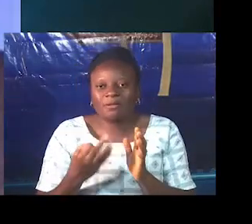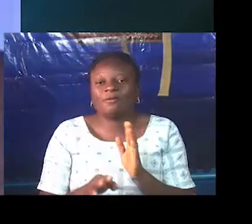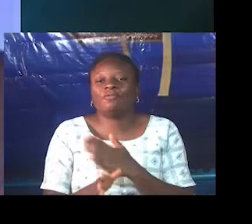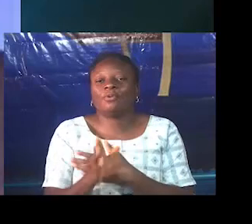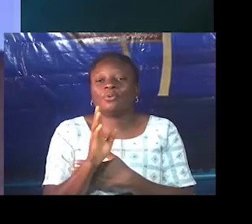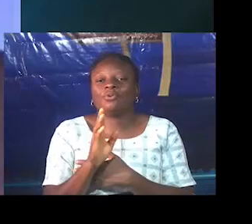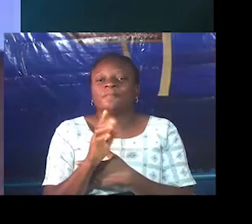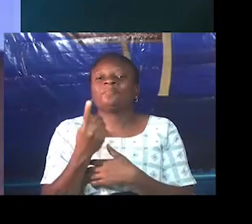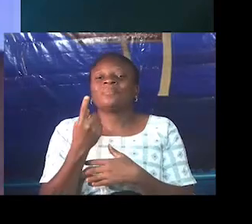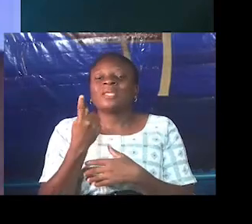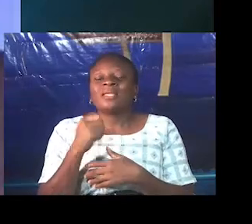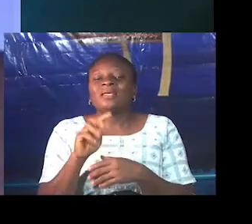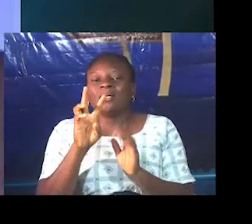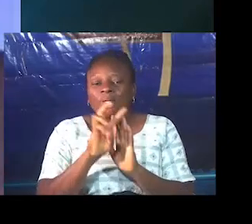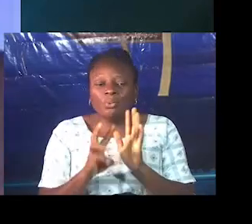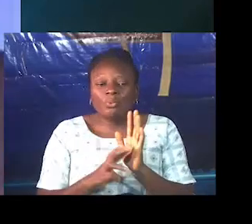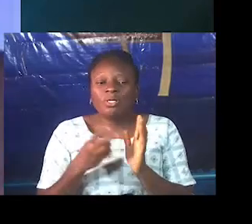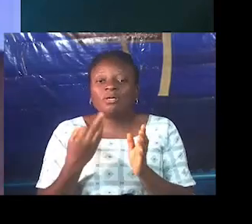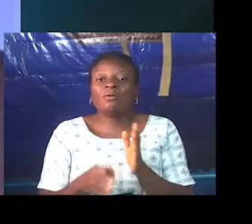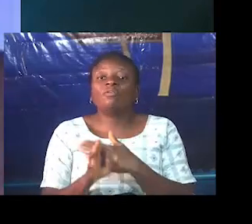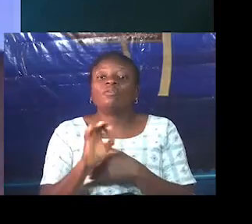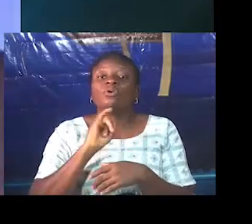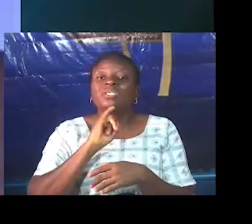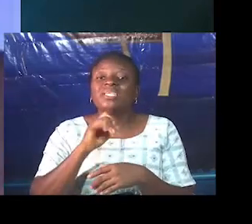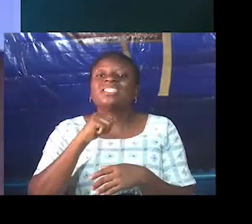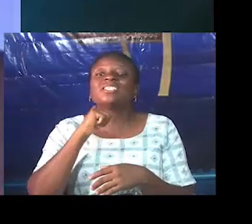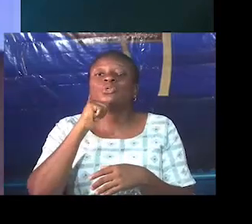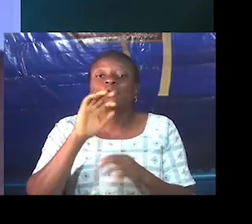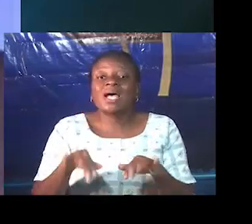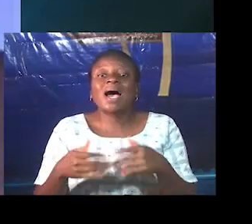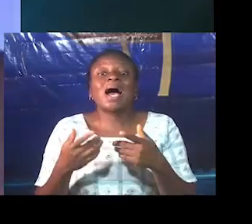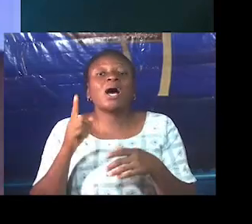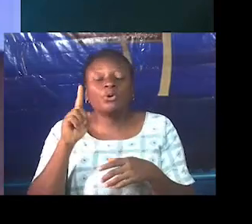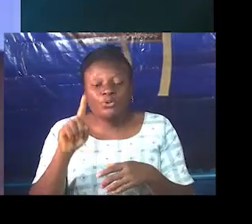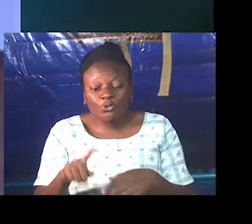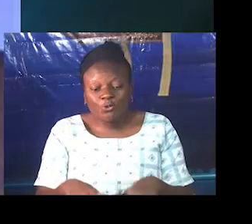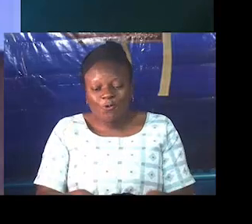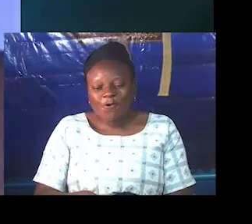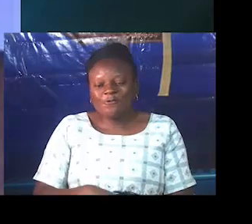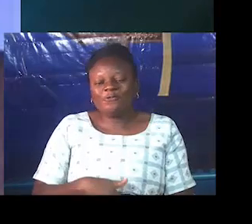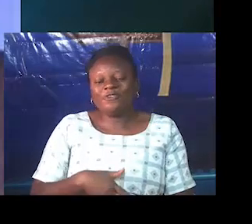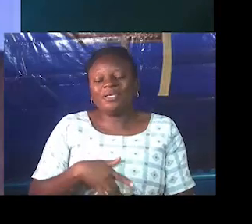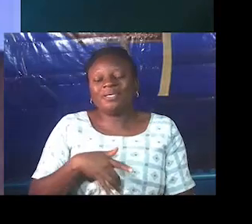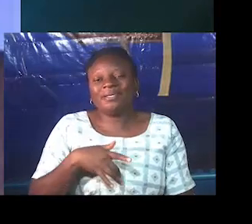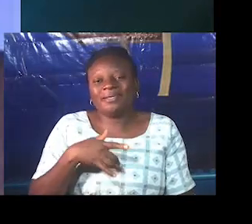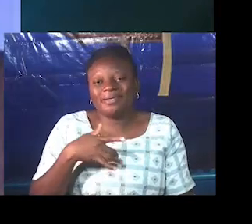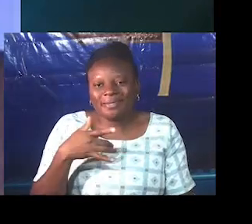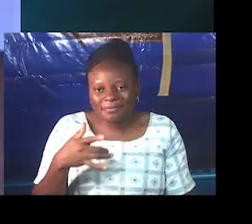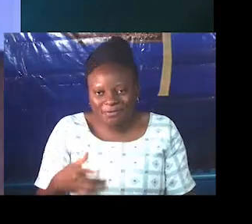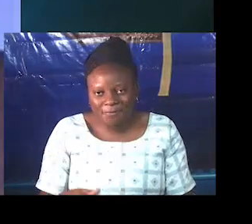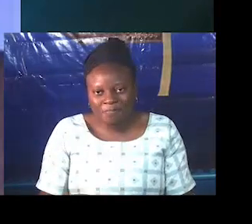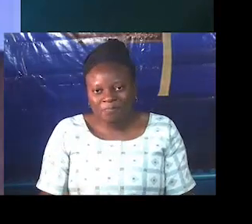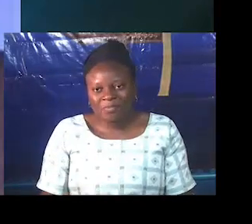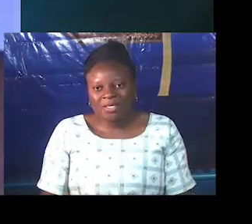feel. Your feelings can change. Your feelings are a result of a particular time or